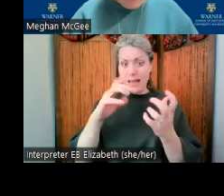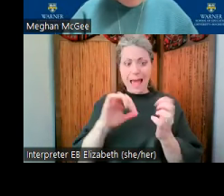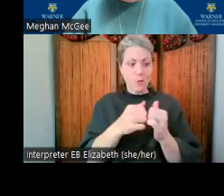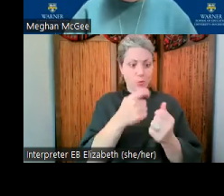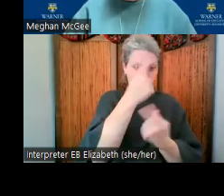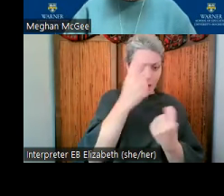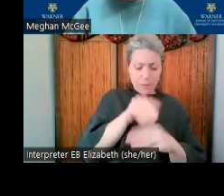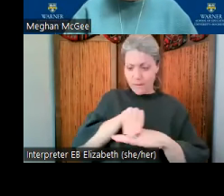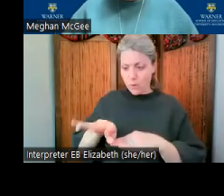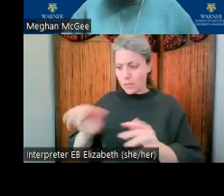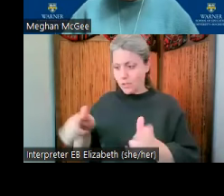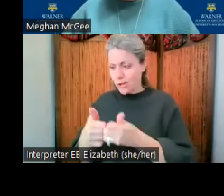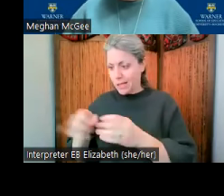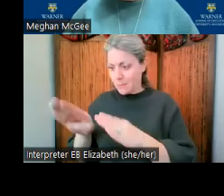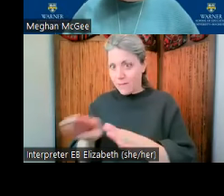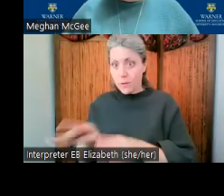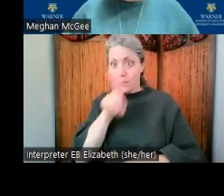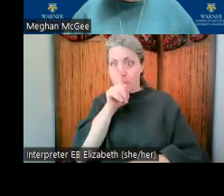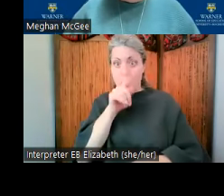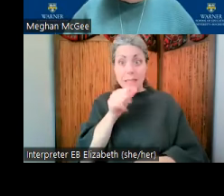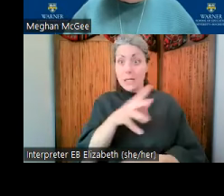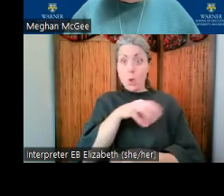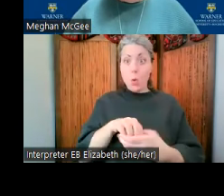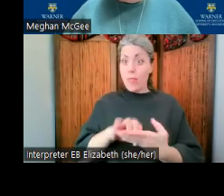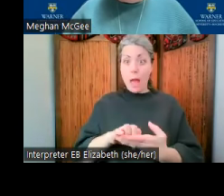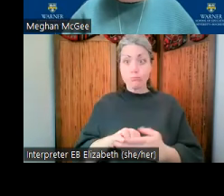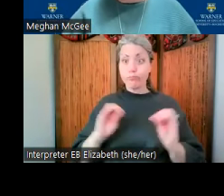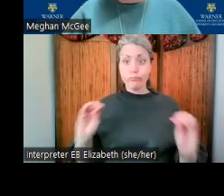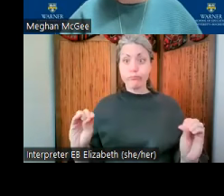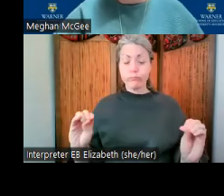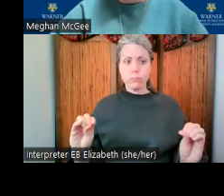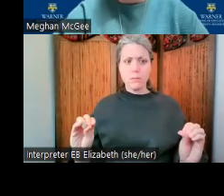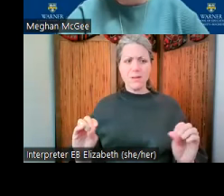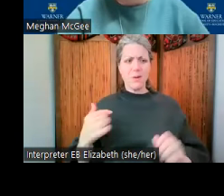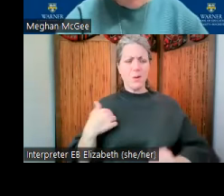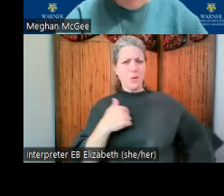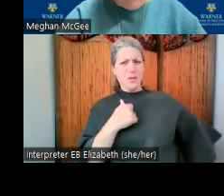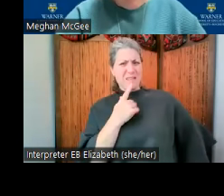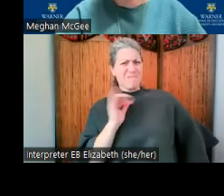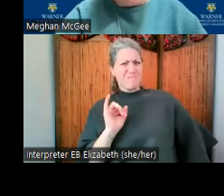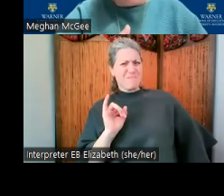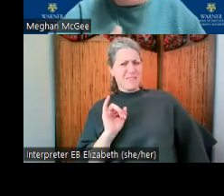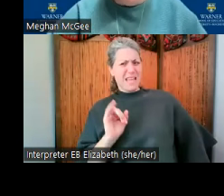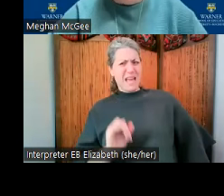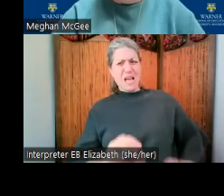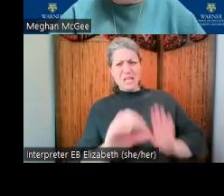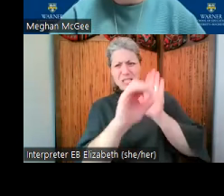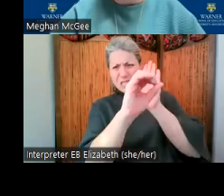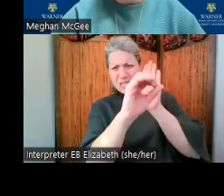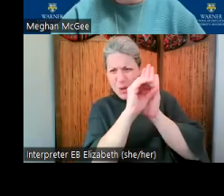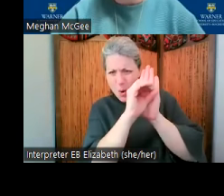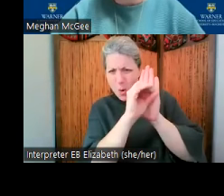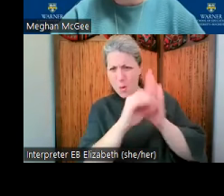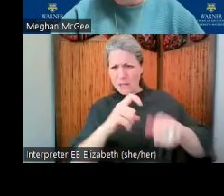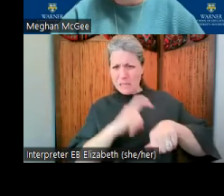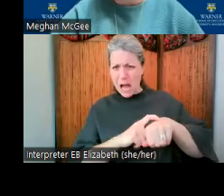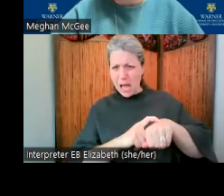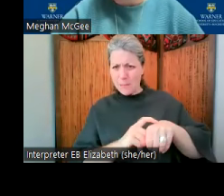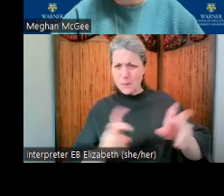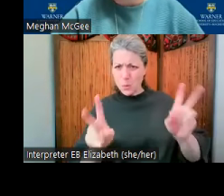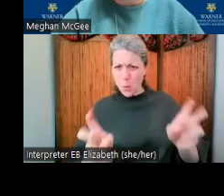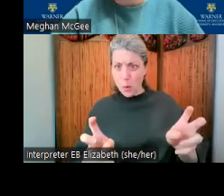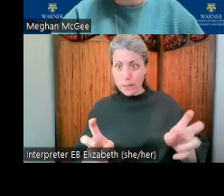behavior. To stand up and say there were 0 occurrences was actually quite an embarrassing sort of recognition within